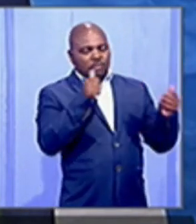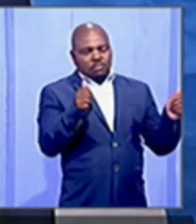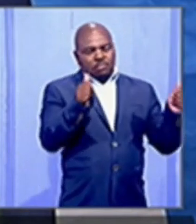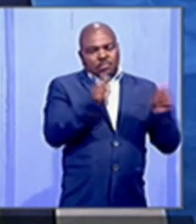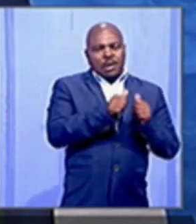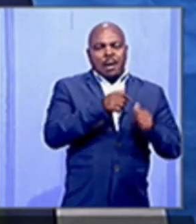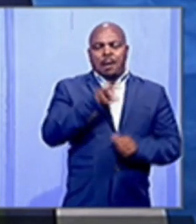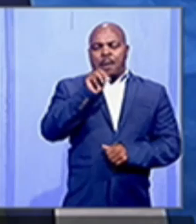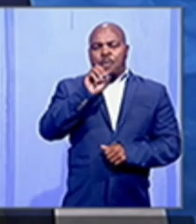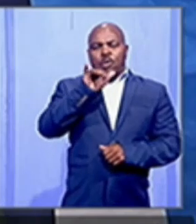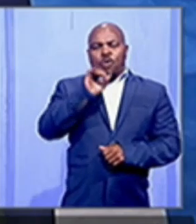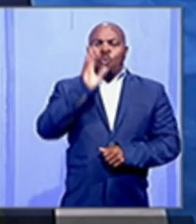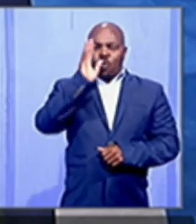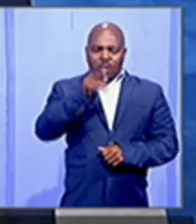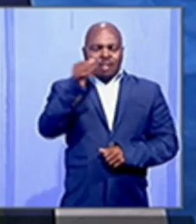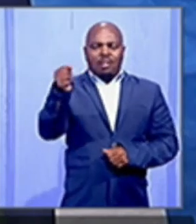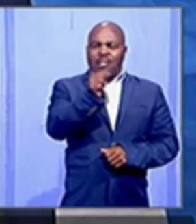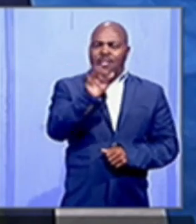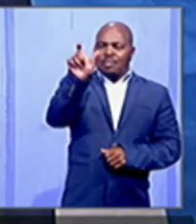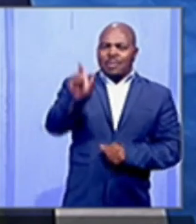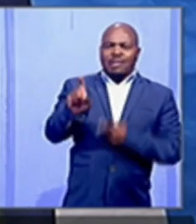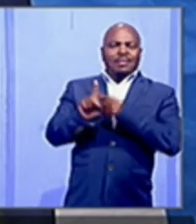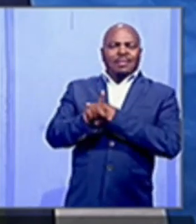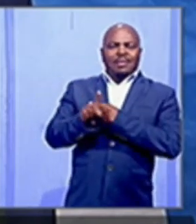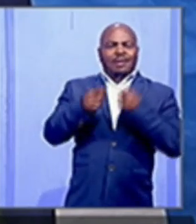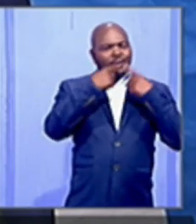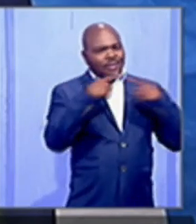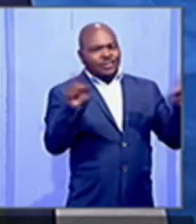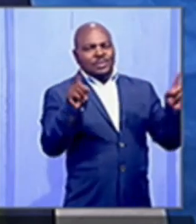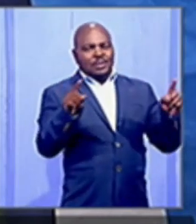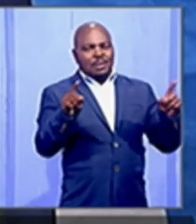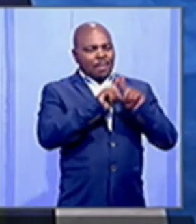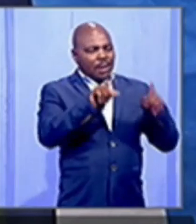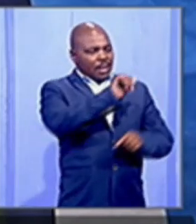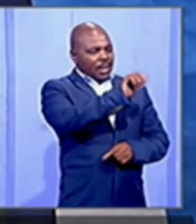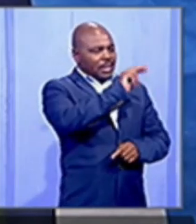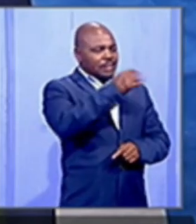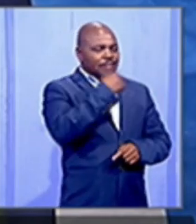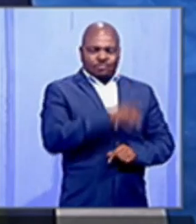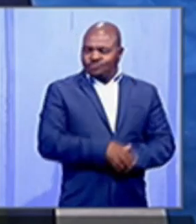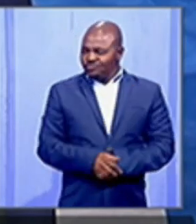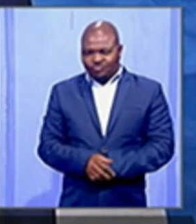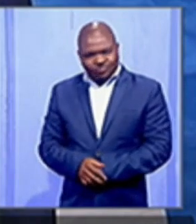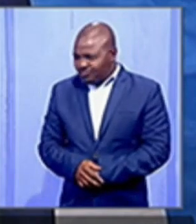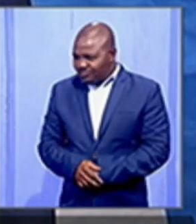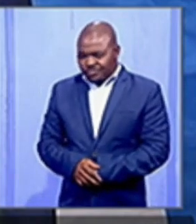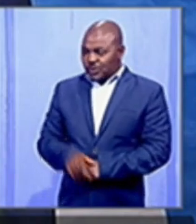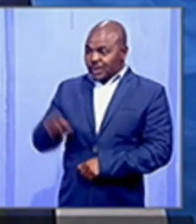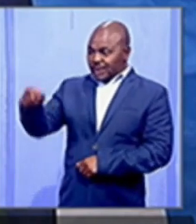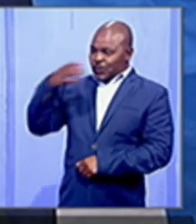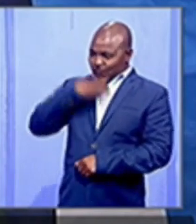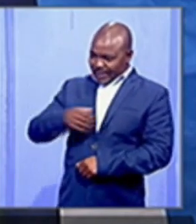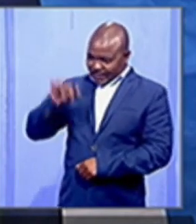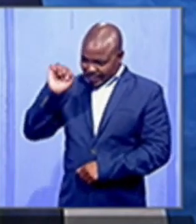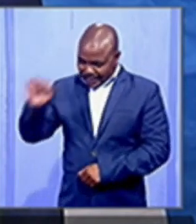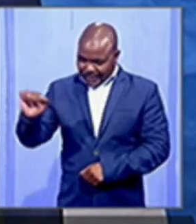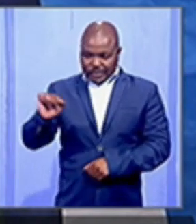being their candidate, and that has been agreed on. And the ANC later on saying, no, that is Herman's wish, that is not their